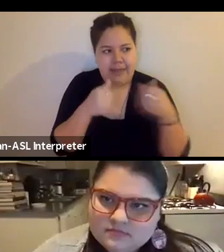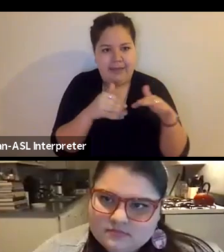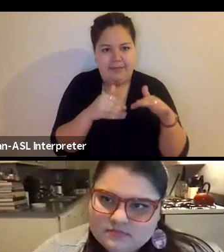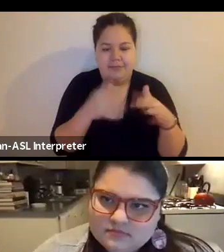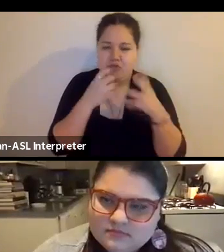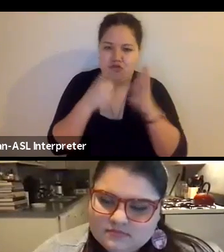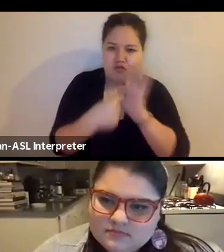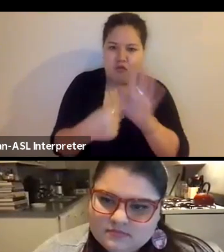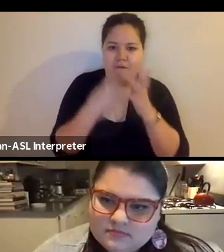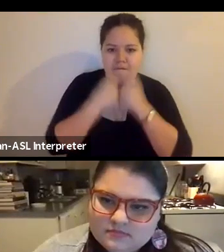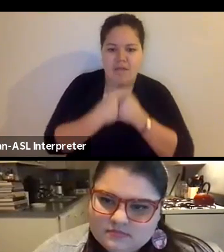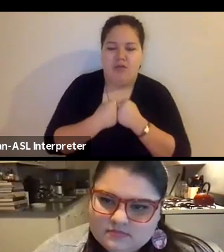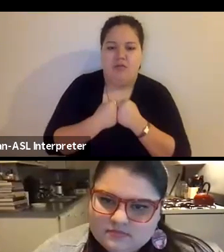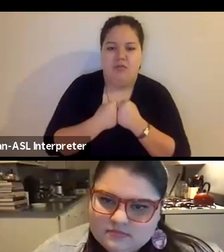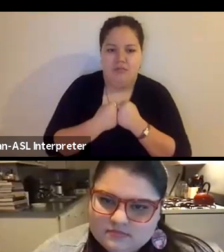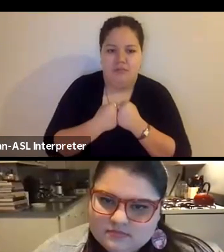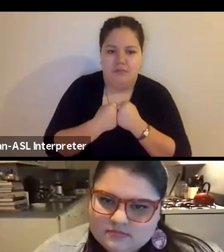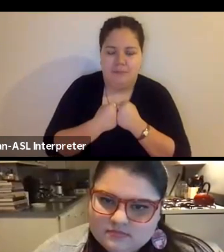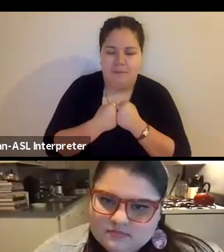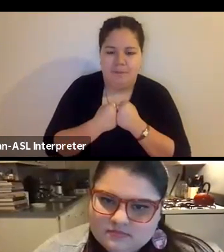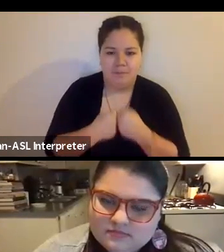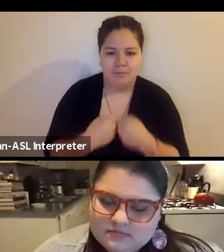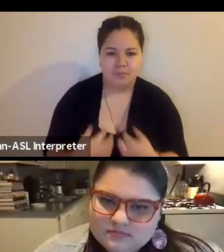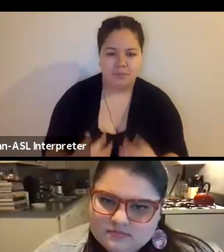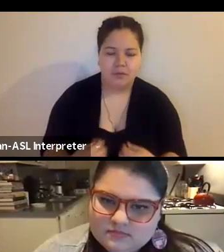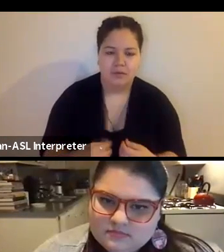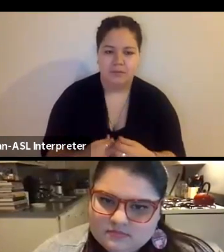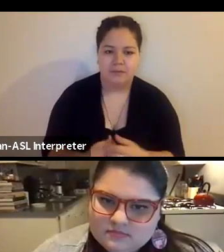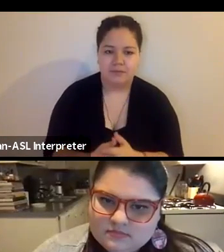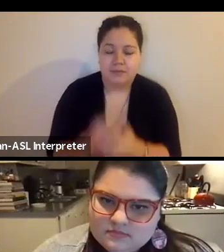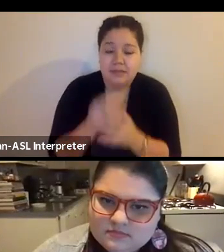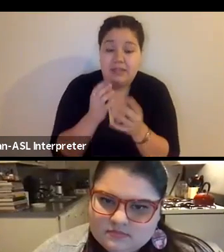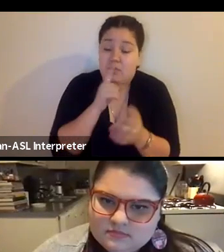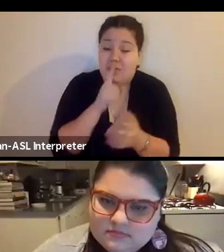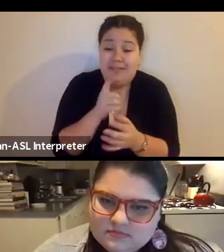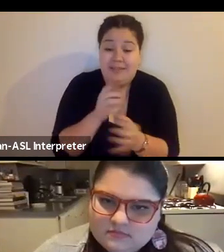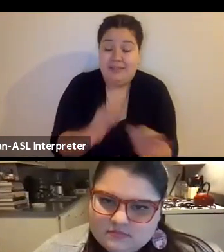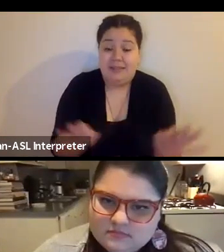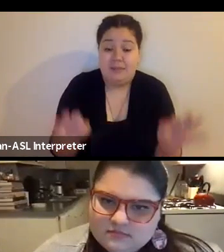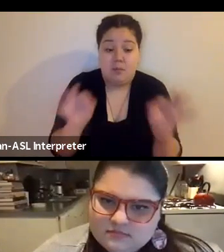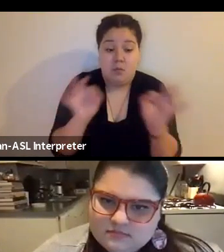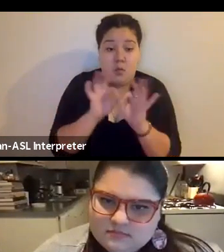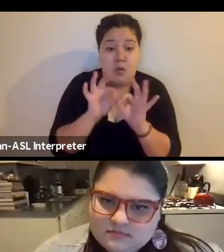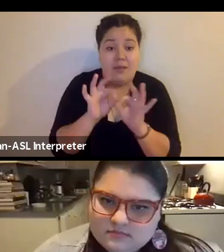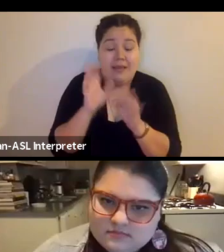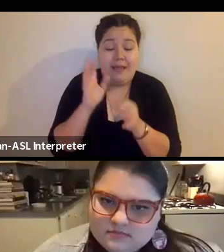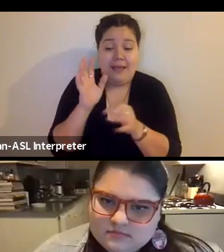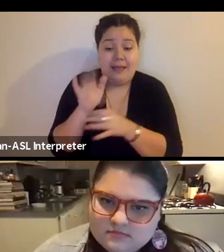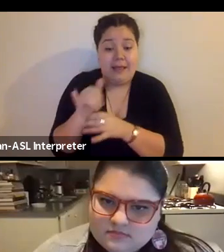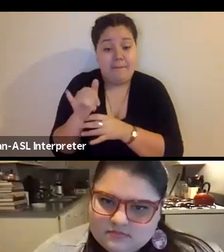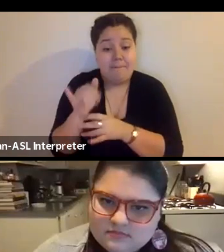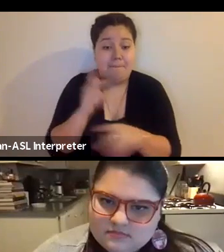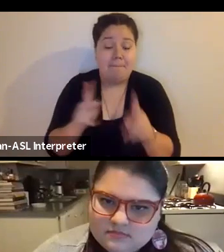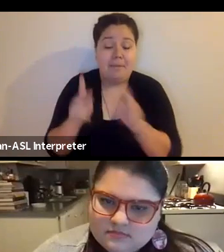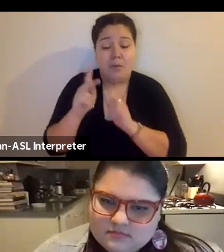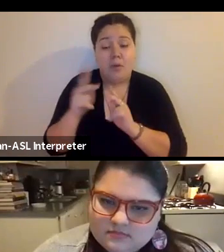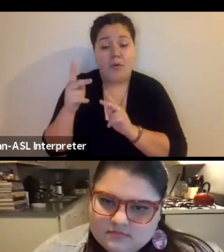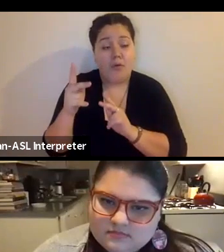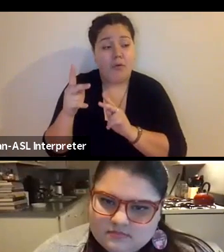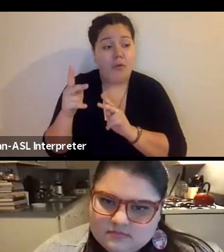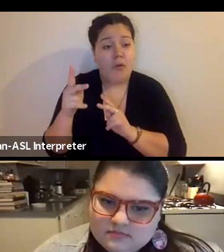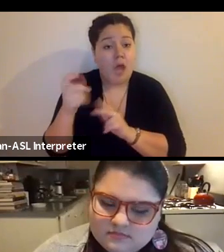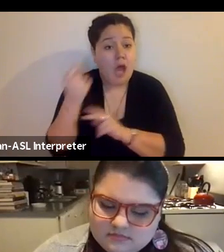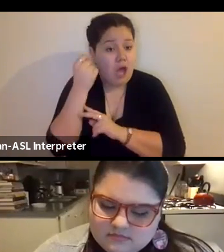as they were coming in, because it was important to us that there not be a distinction between like, now the show is starting. It was like, this is